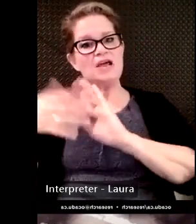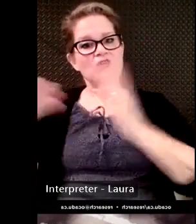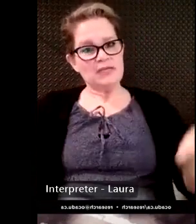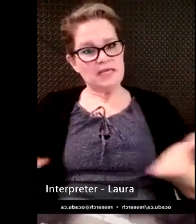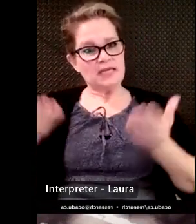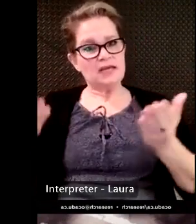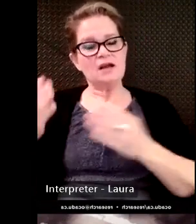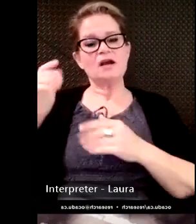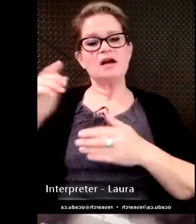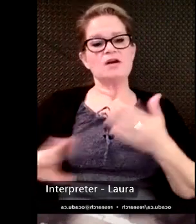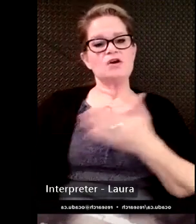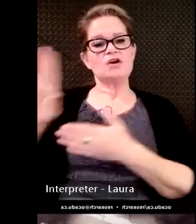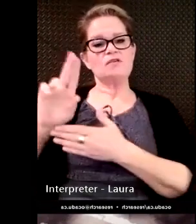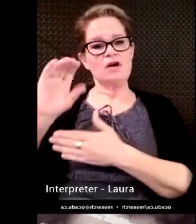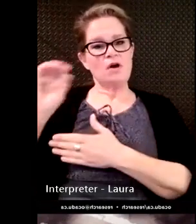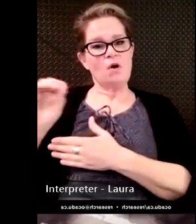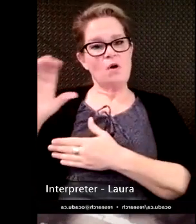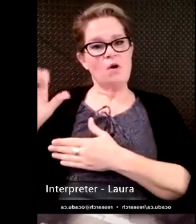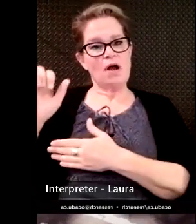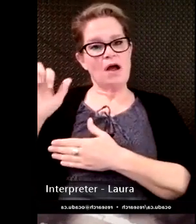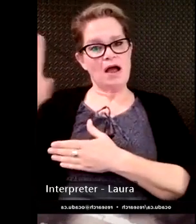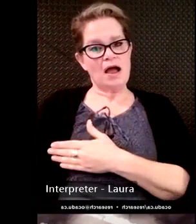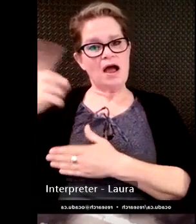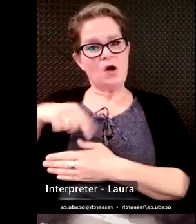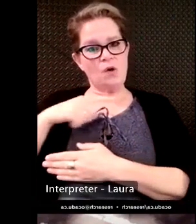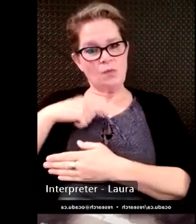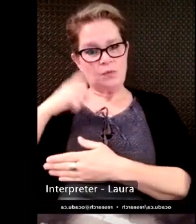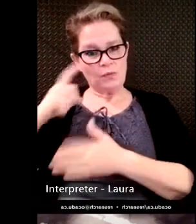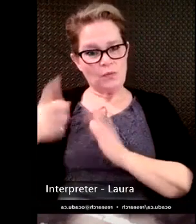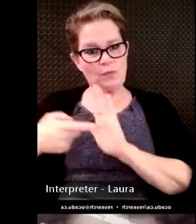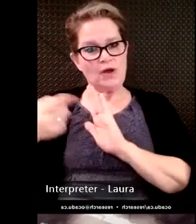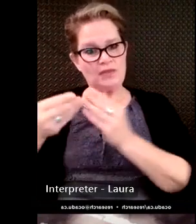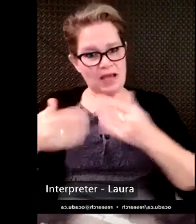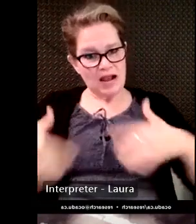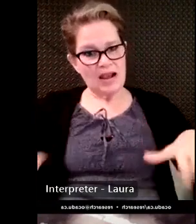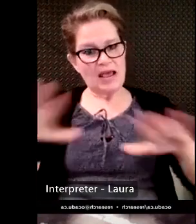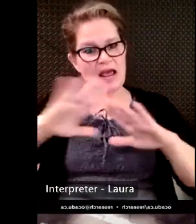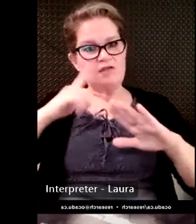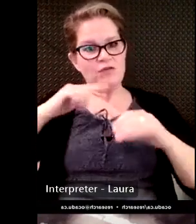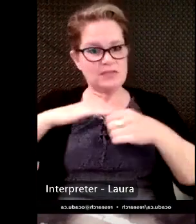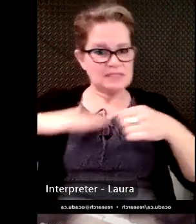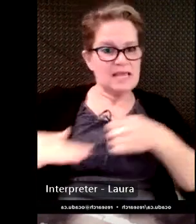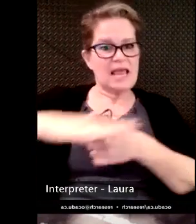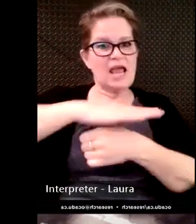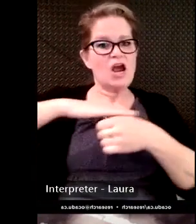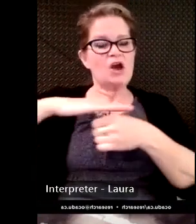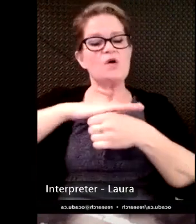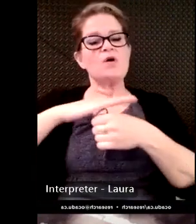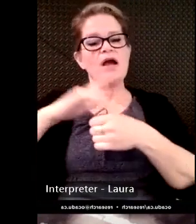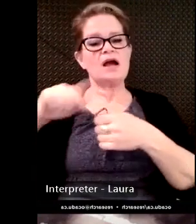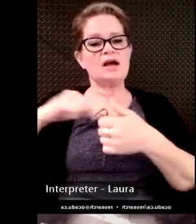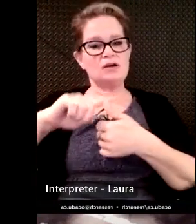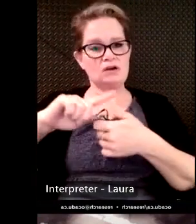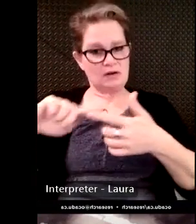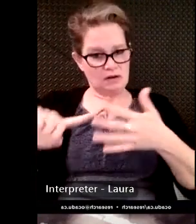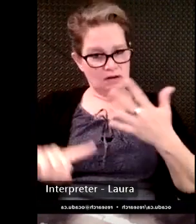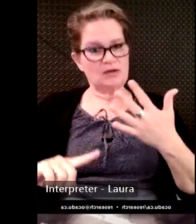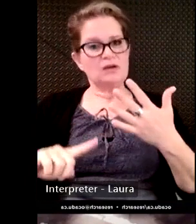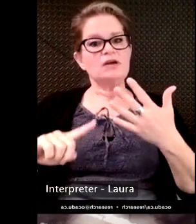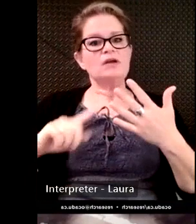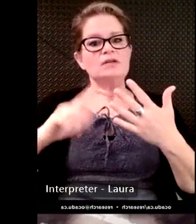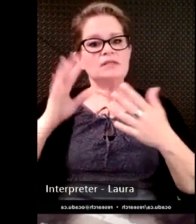Haudenosaunee, and also the Huron-Wendat and the Mississaugas of the Credit. And as you recall from last week, what I did was I showed you a map or several maps